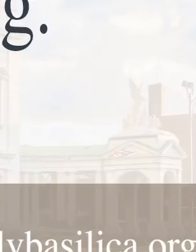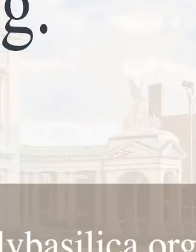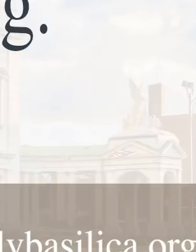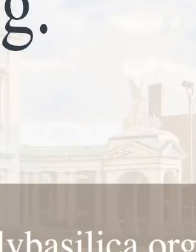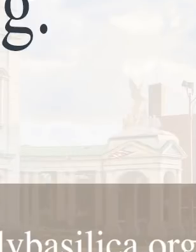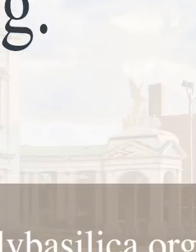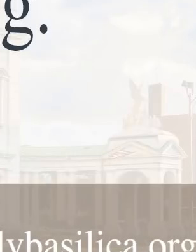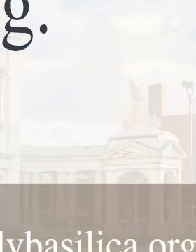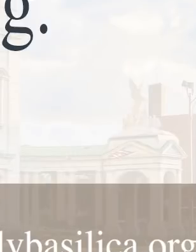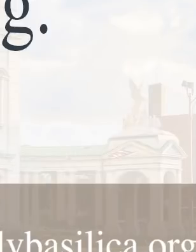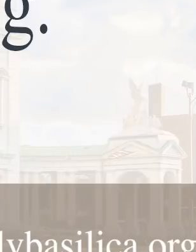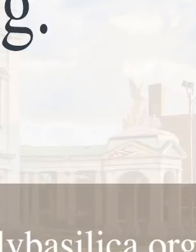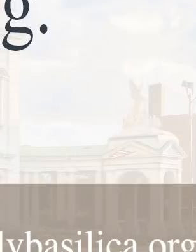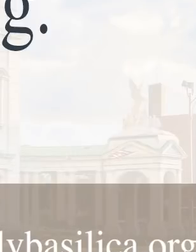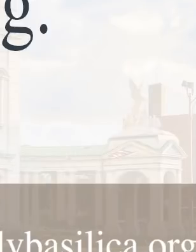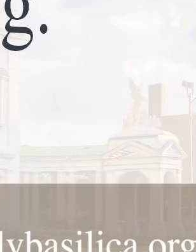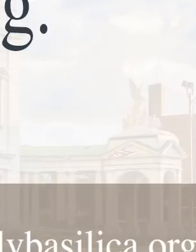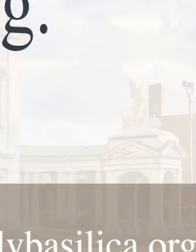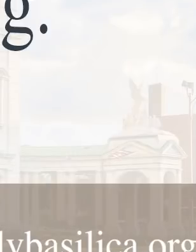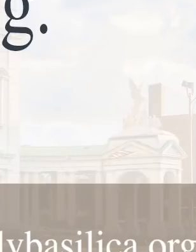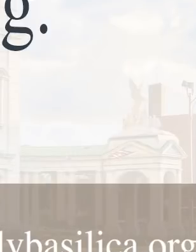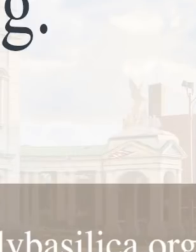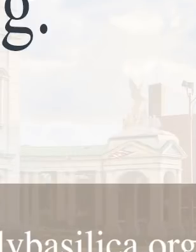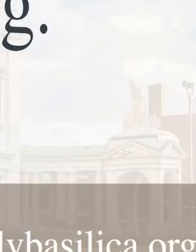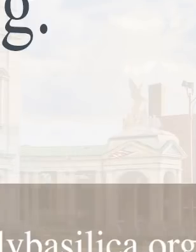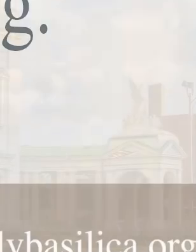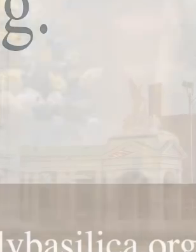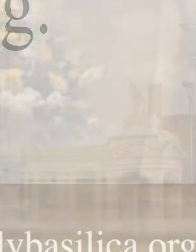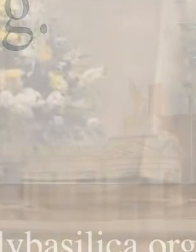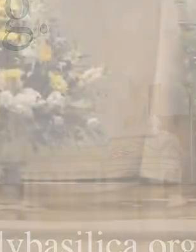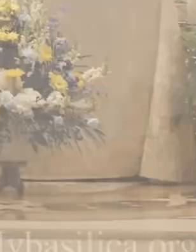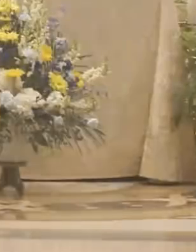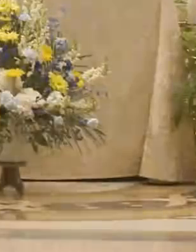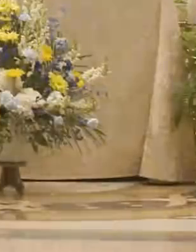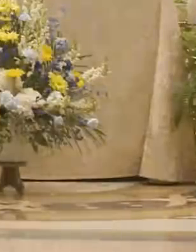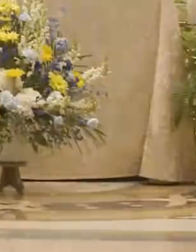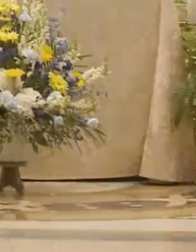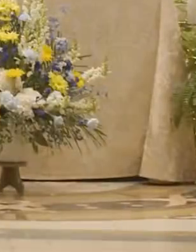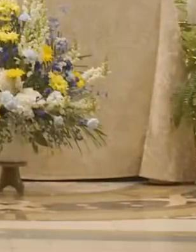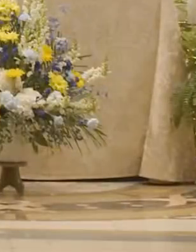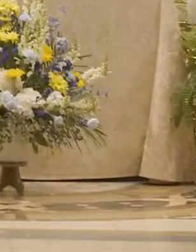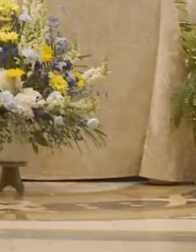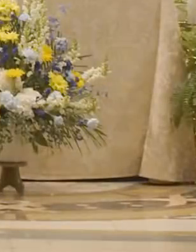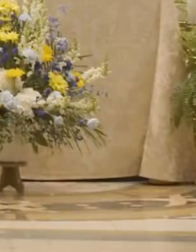the resurrection of the body, and life everlasting. Amen.